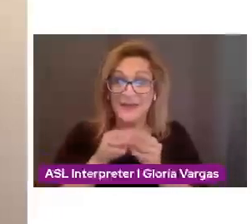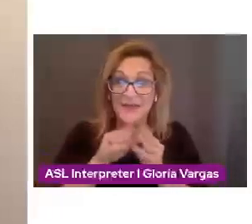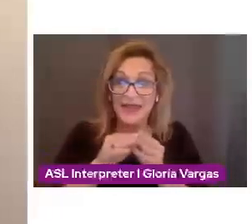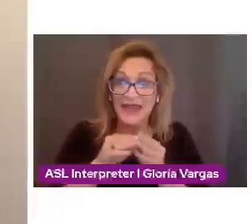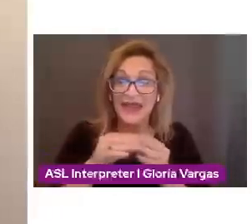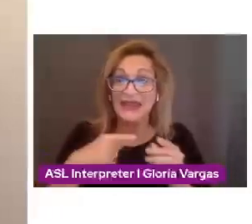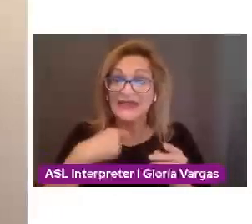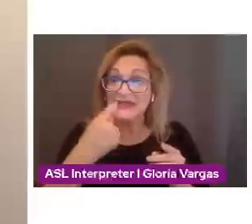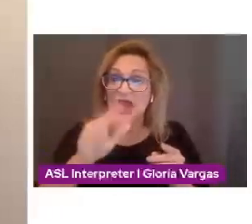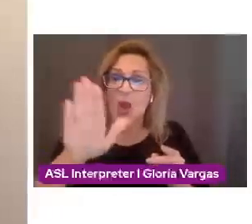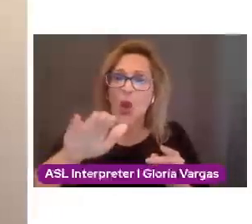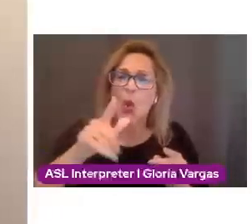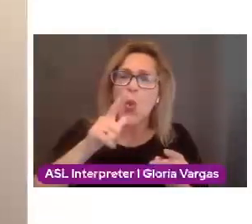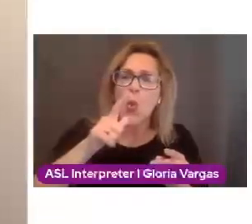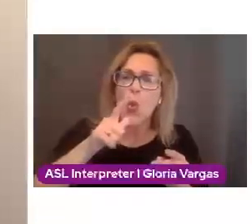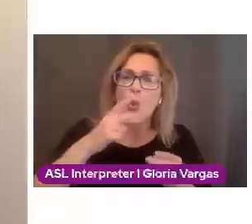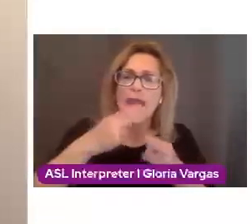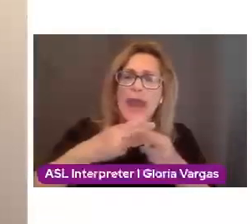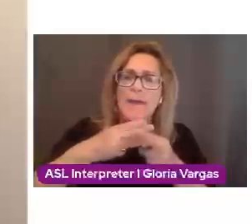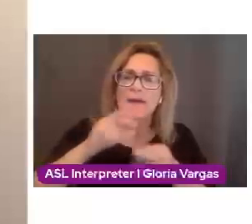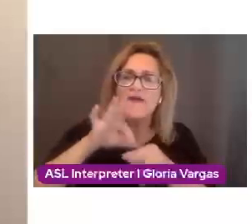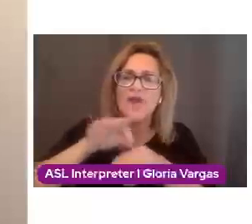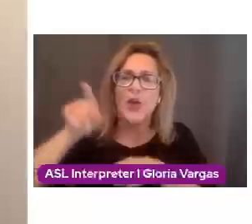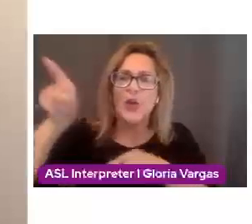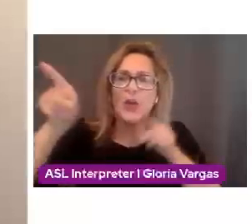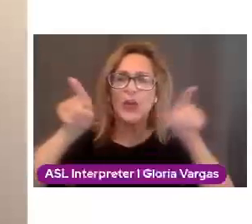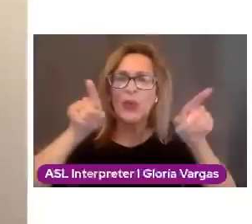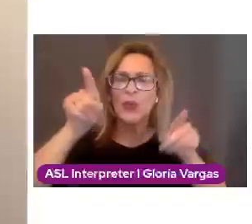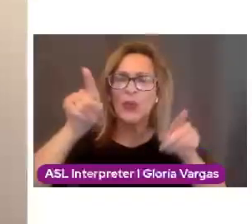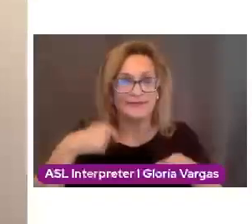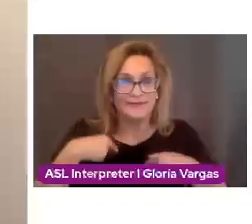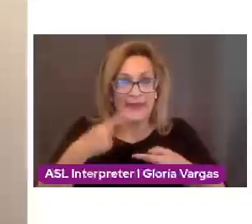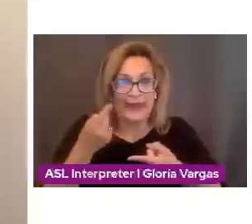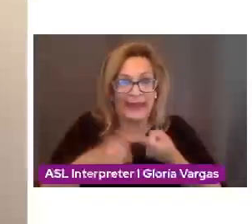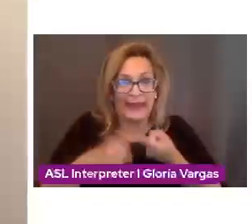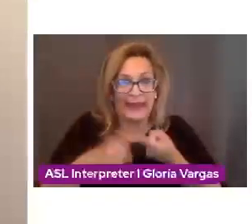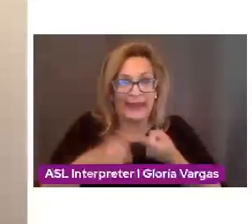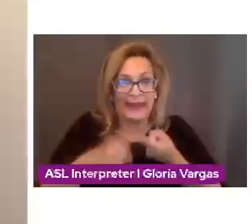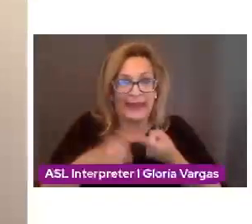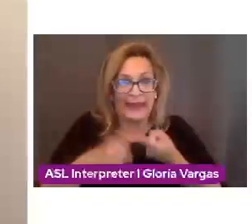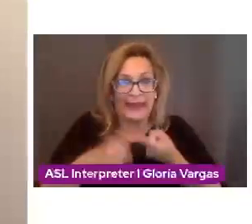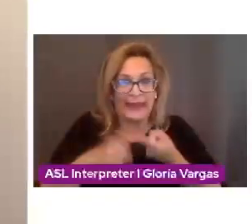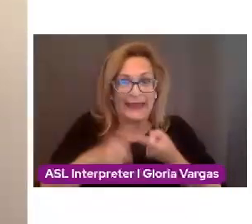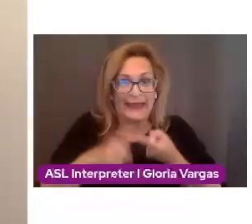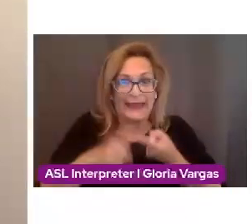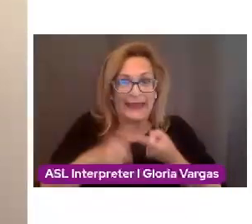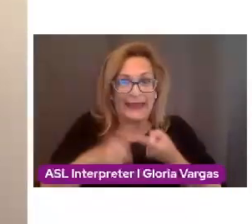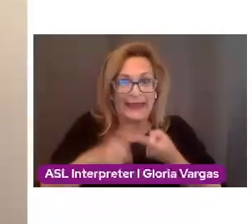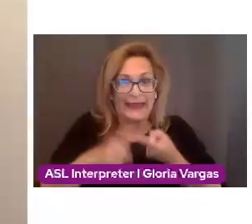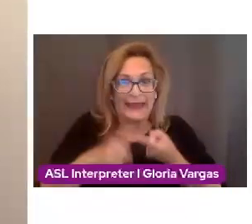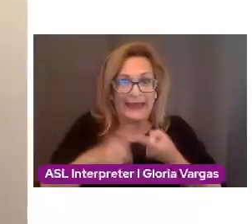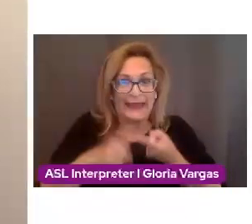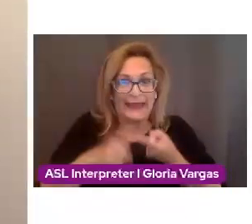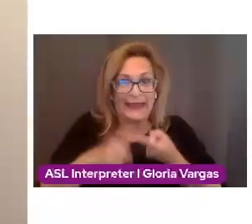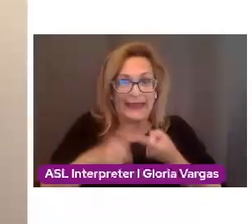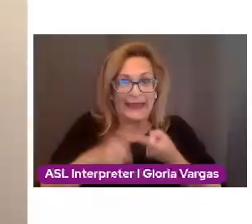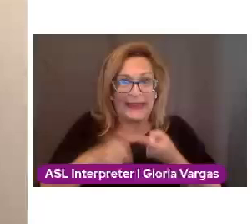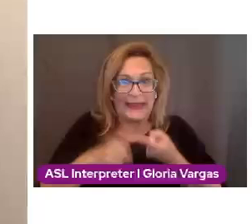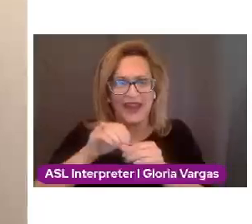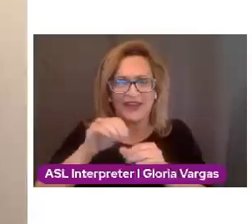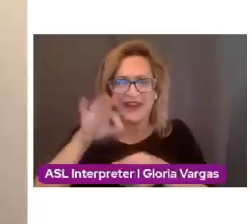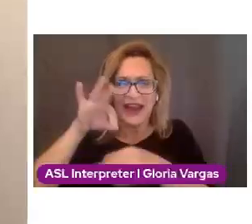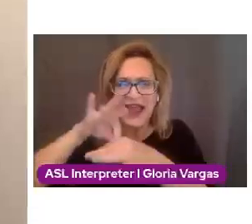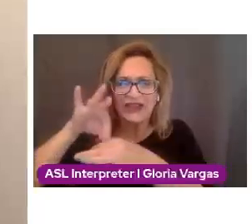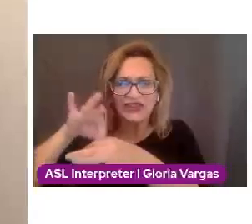I do think that it's very important to vote in our November elections. But beyond that, what can we do right